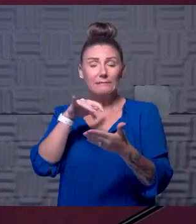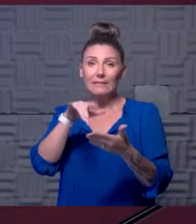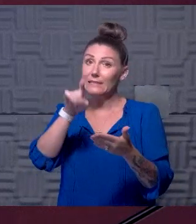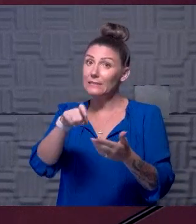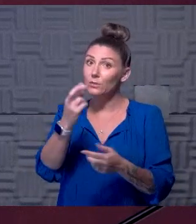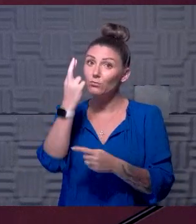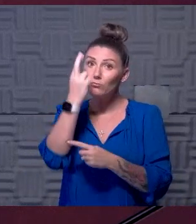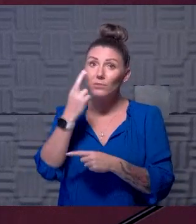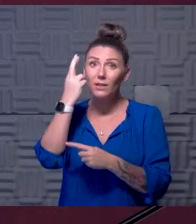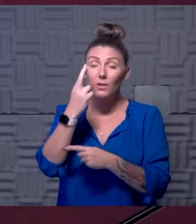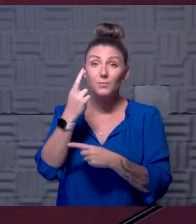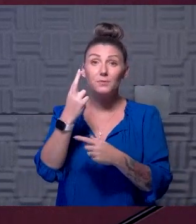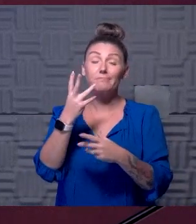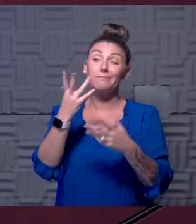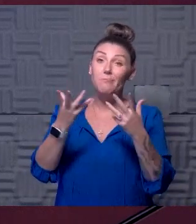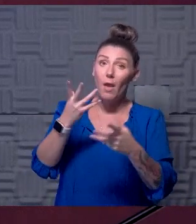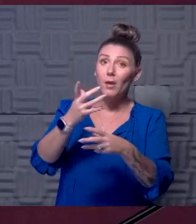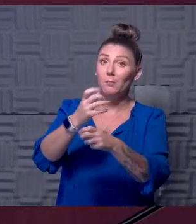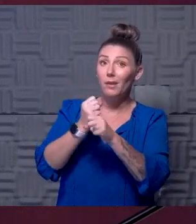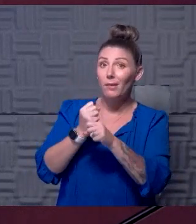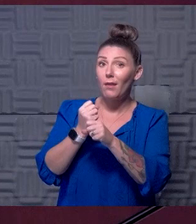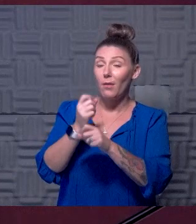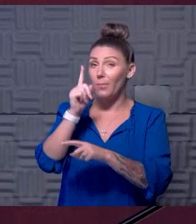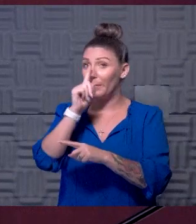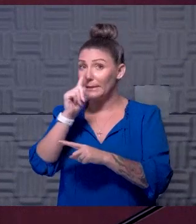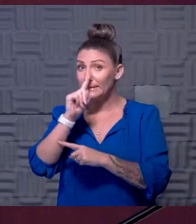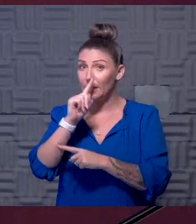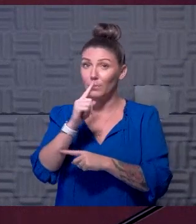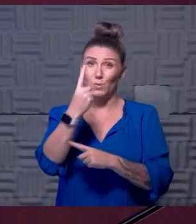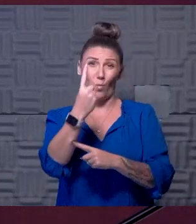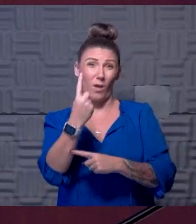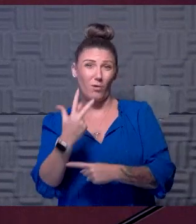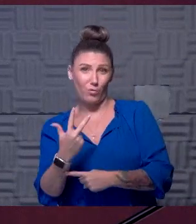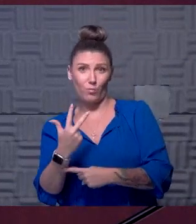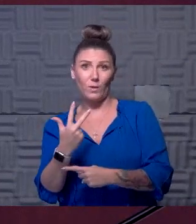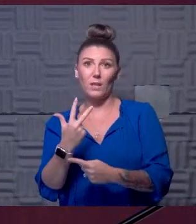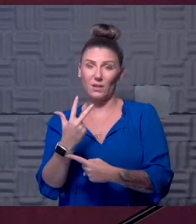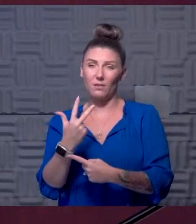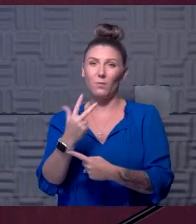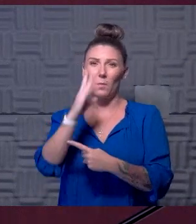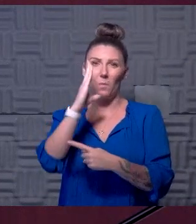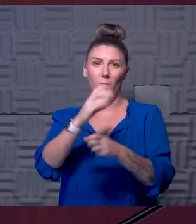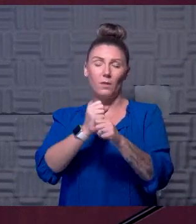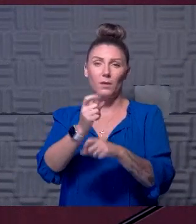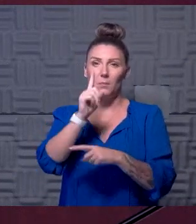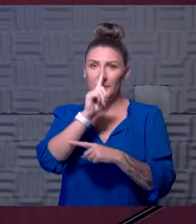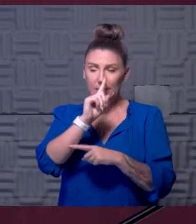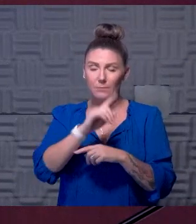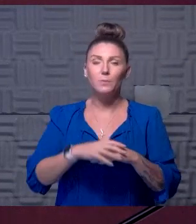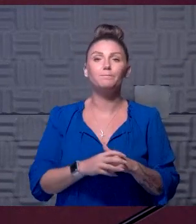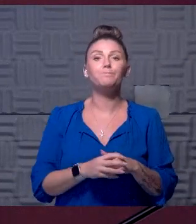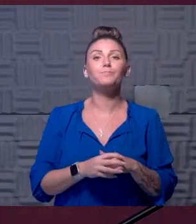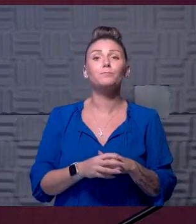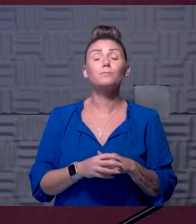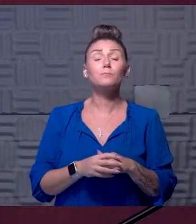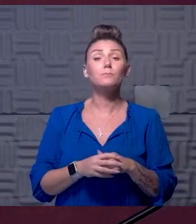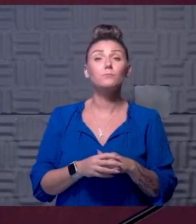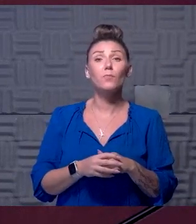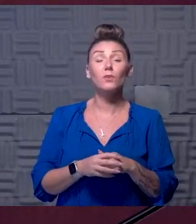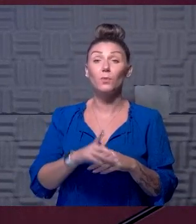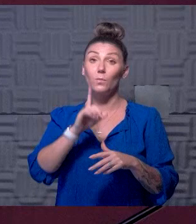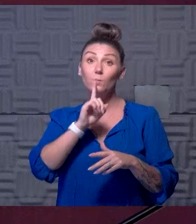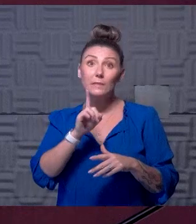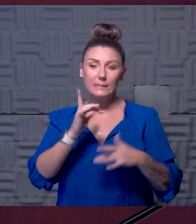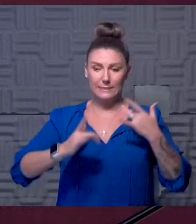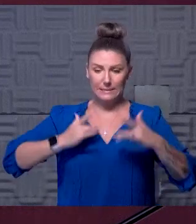realize that they could get placebo, 1 out of 3 chance that they will get a placebo vaccine. And so I think it's going to be very exciting.